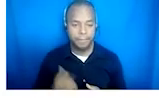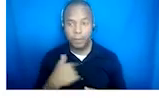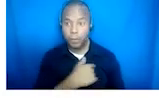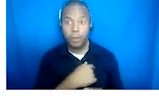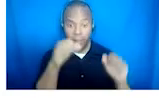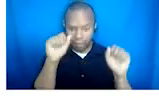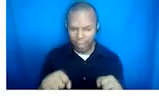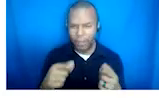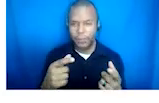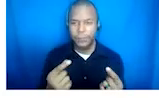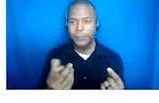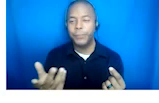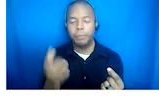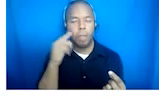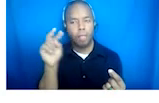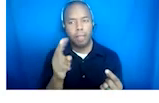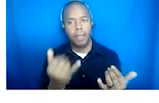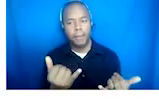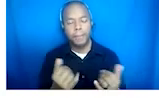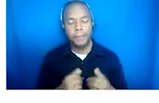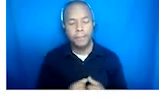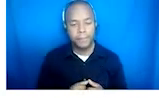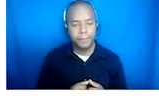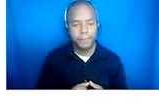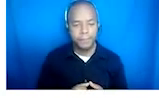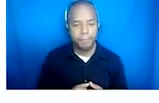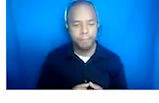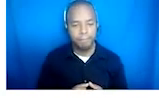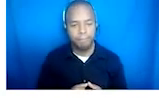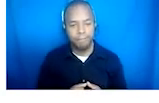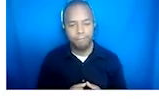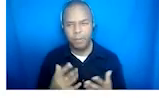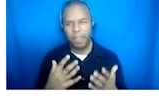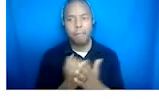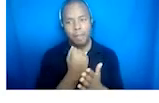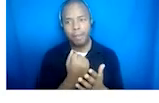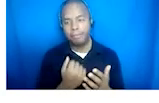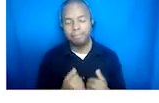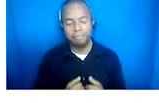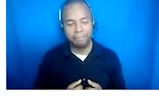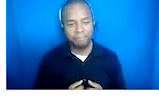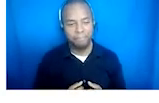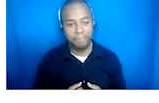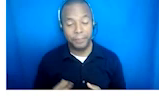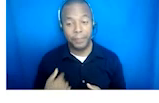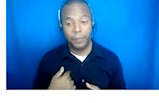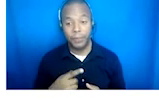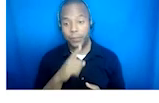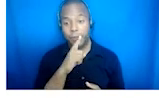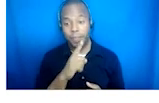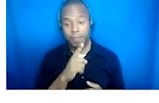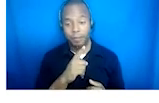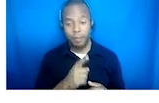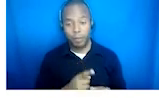as a college to capitalize on where we're at right now. As I said, we're one of